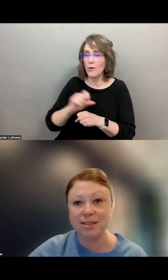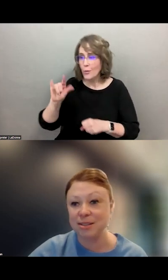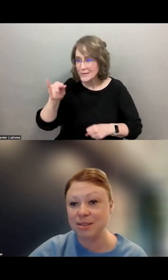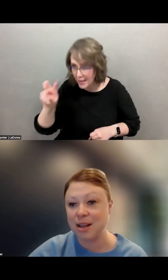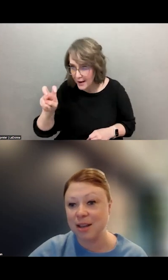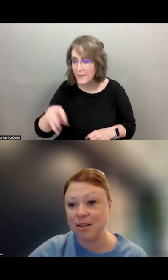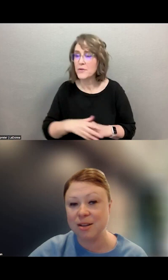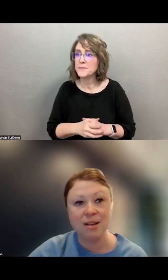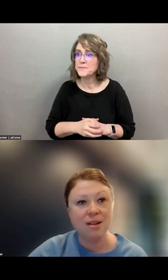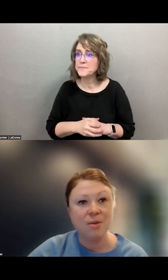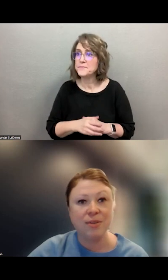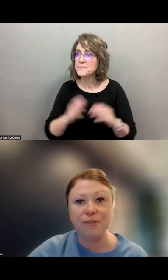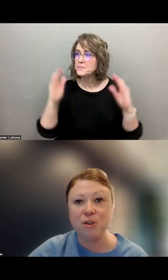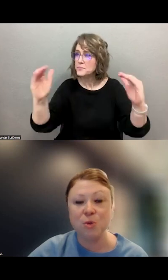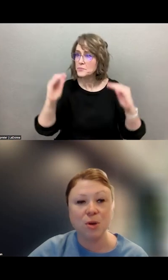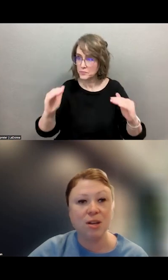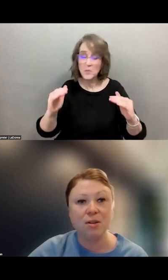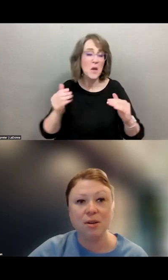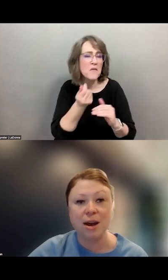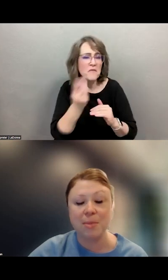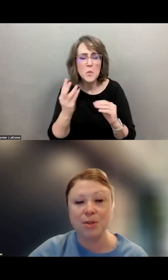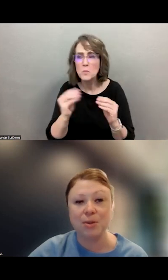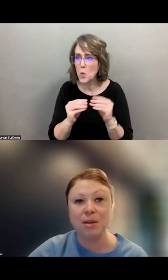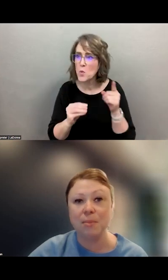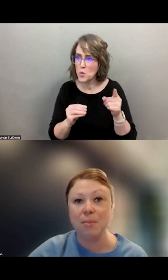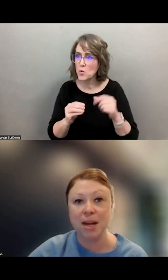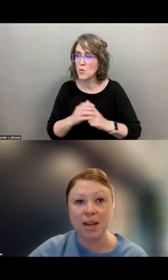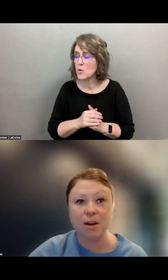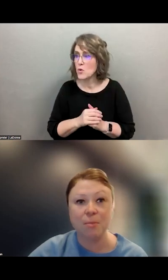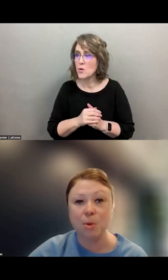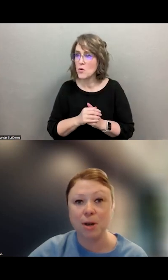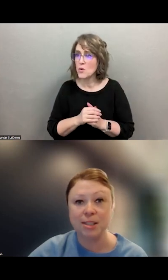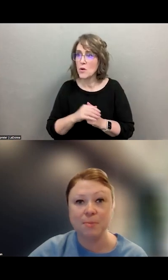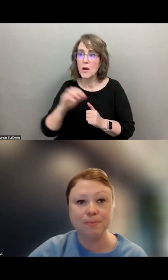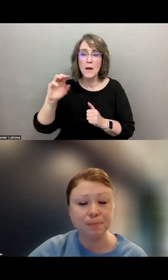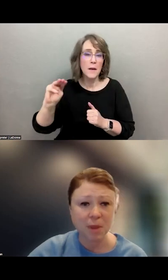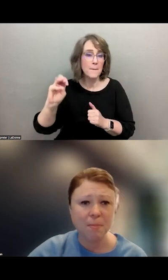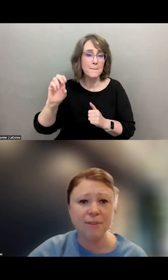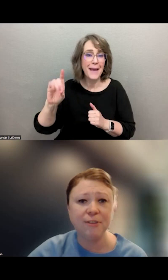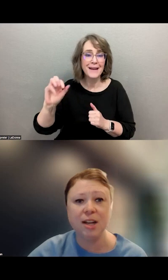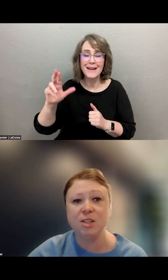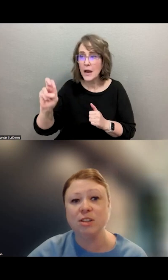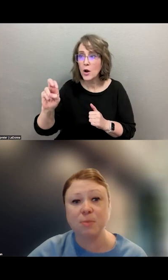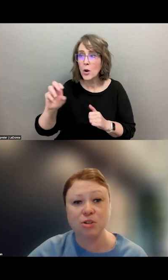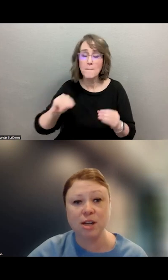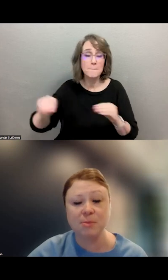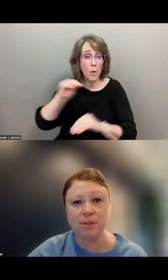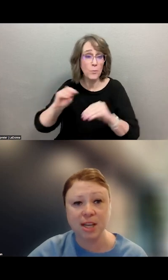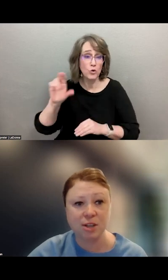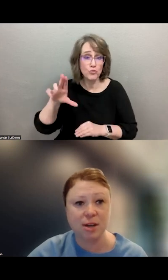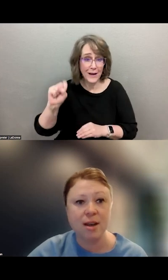to the next slide. We've got a few more here, including the Medicare mobile crisis benefit, as well as